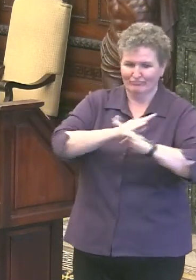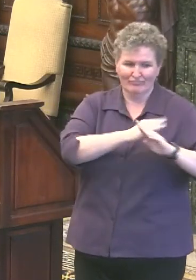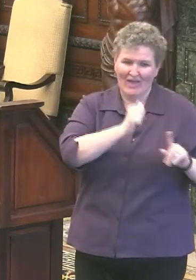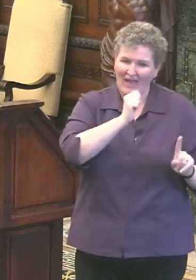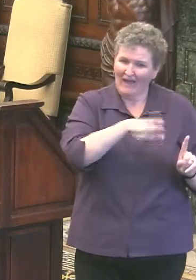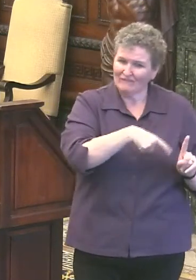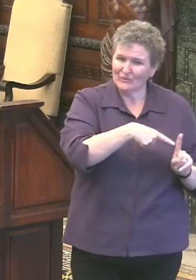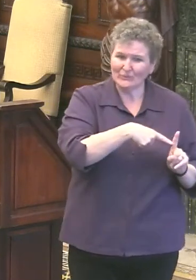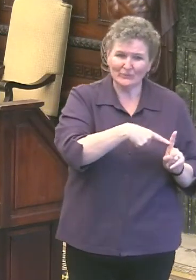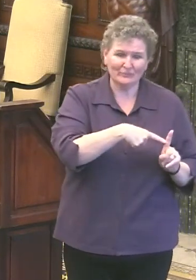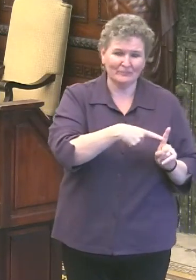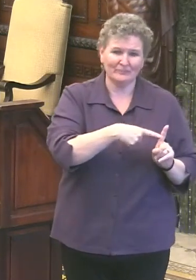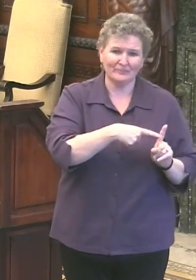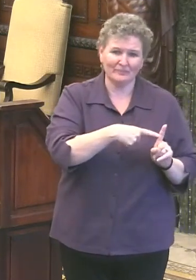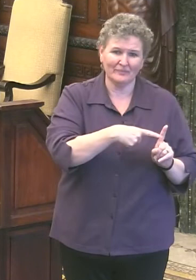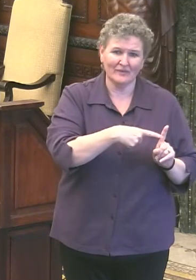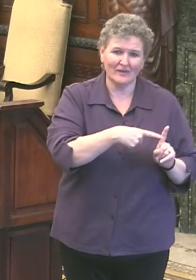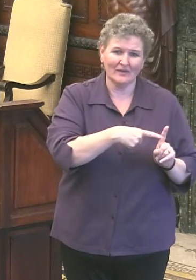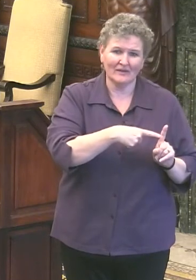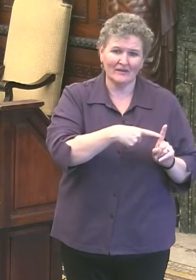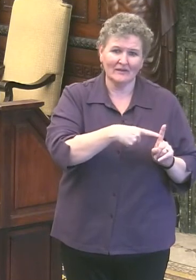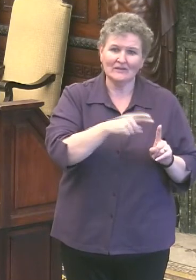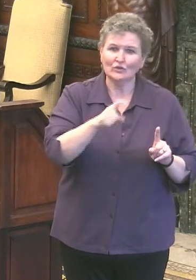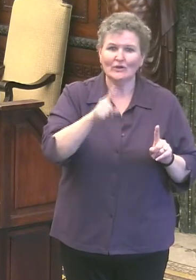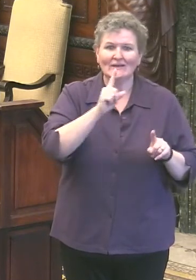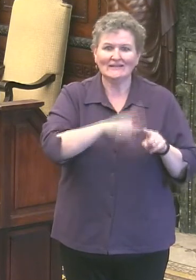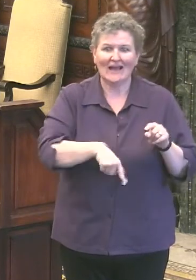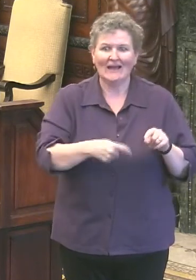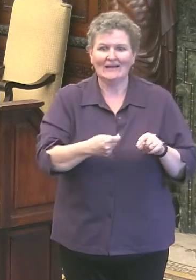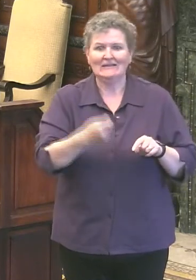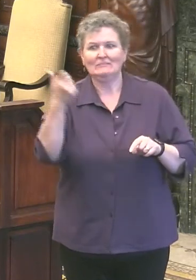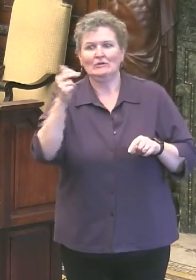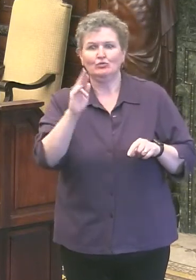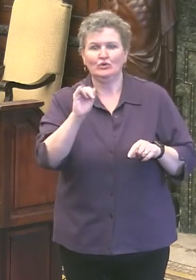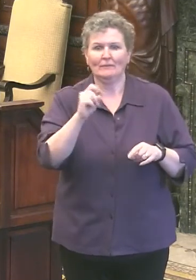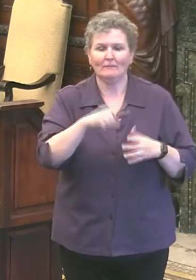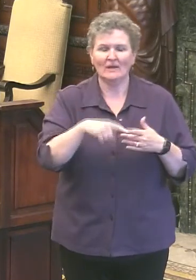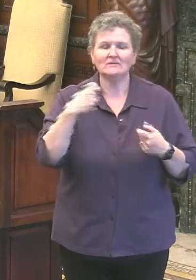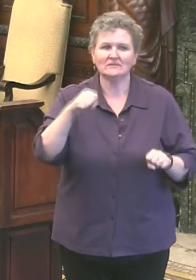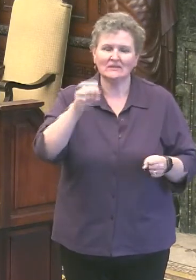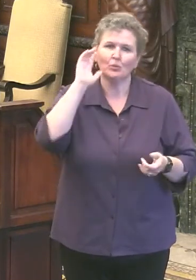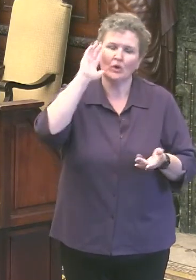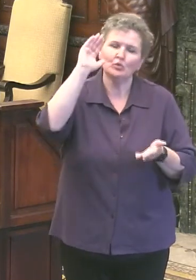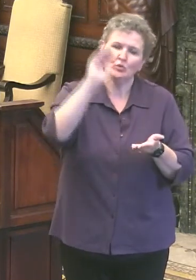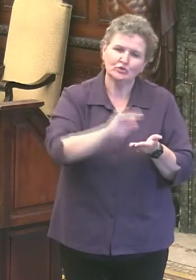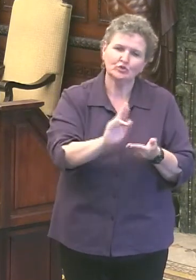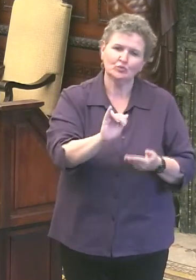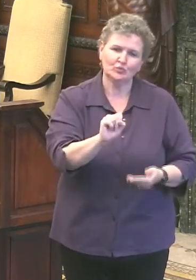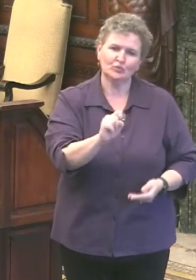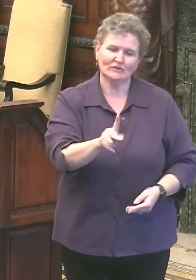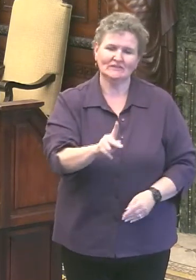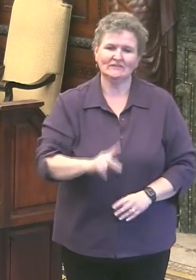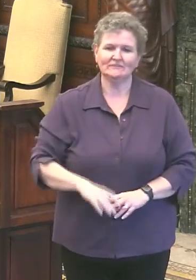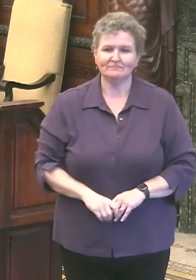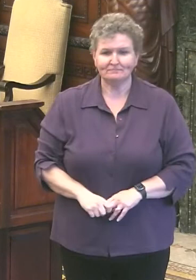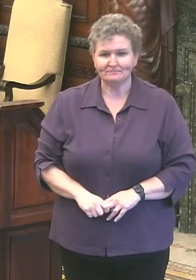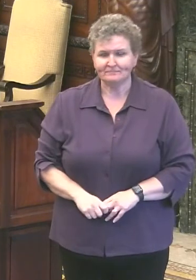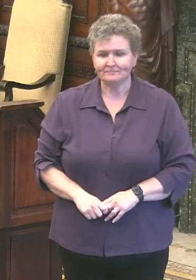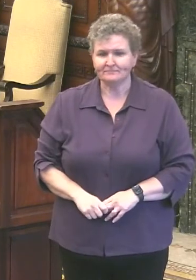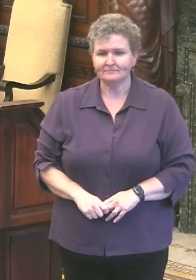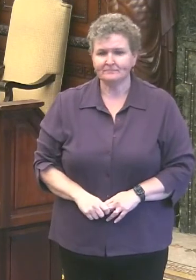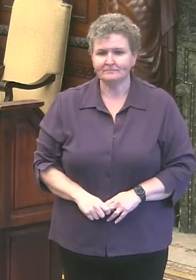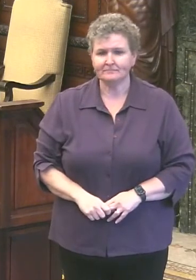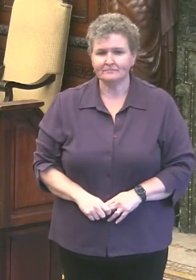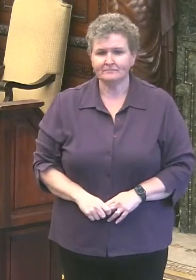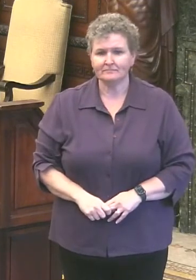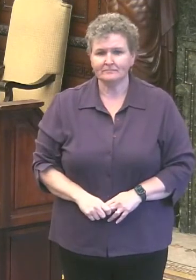That's not a risk that we can eliminate, but it's a risk we can reduce as much as possible. And for Dr. Hite, is that something that you're also thinking about on